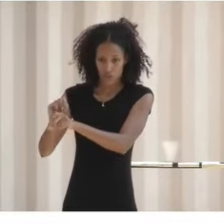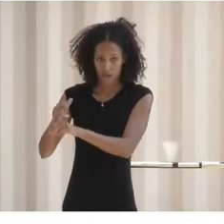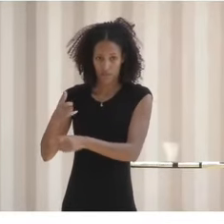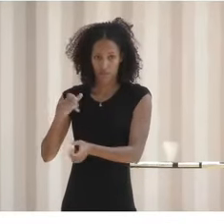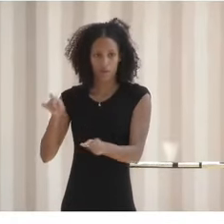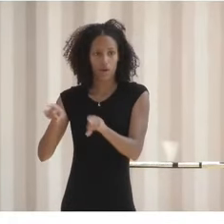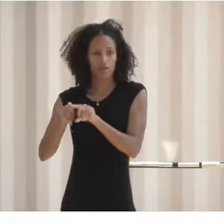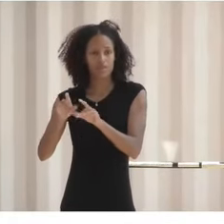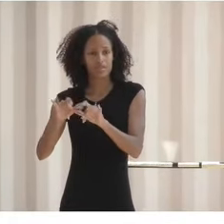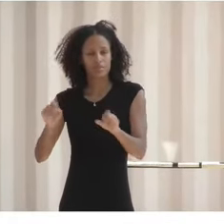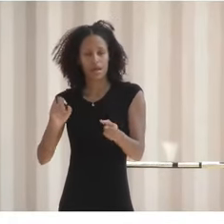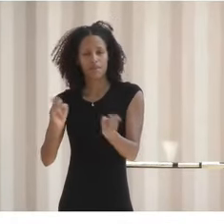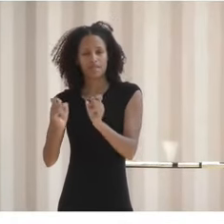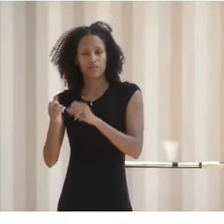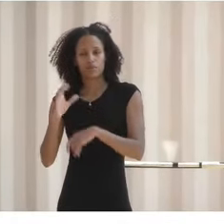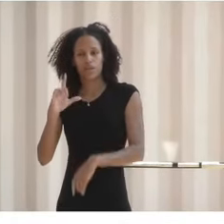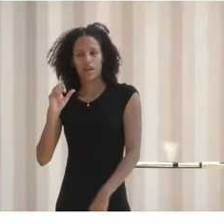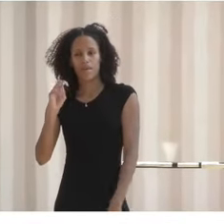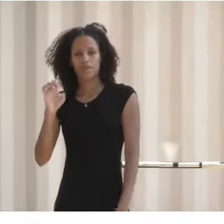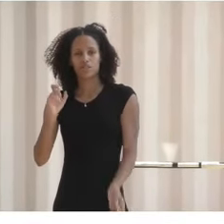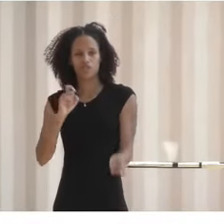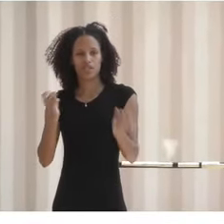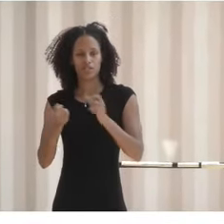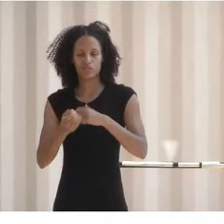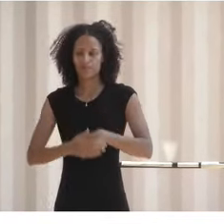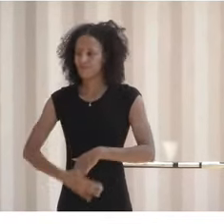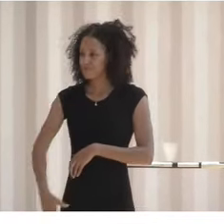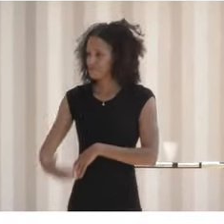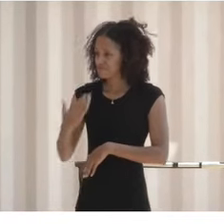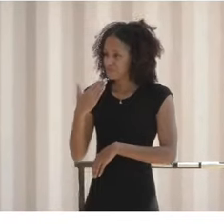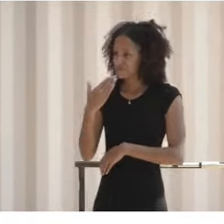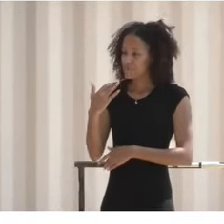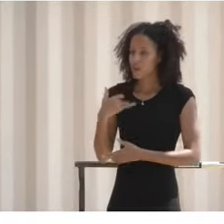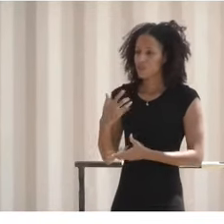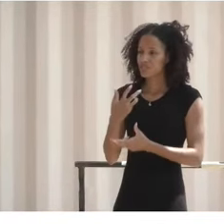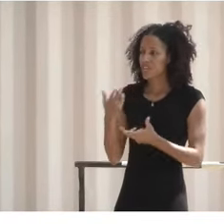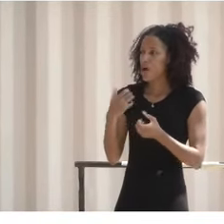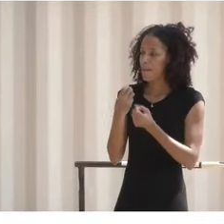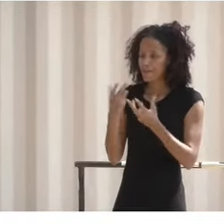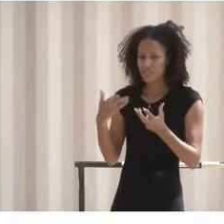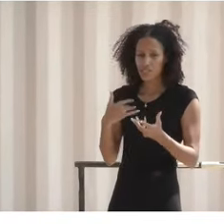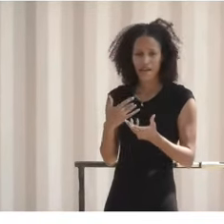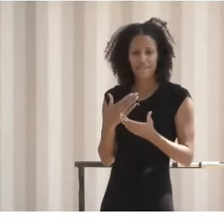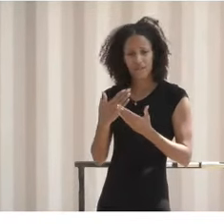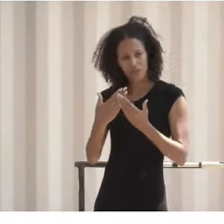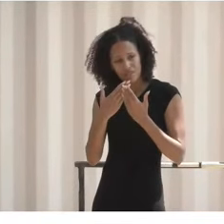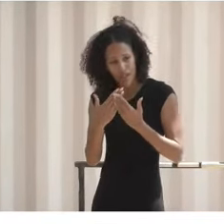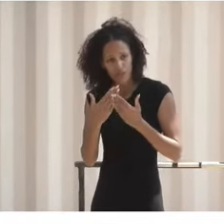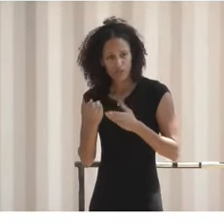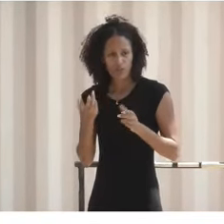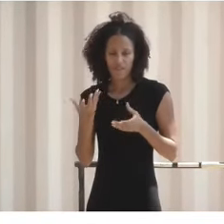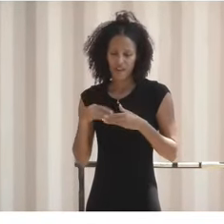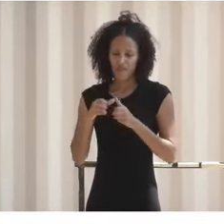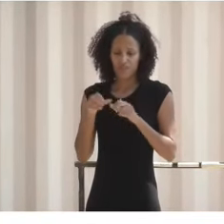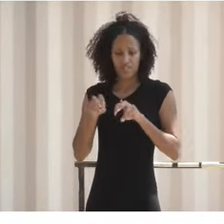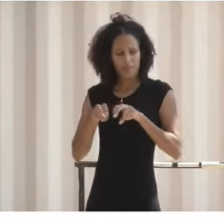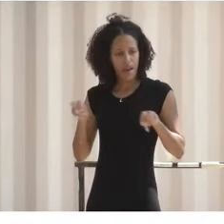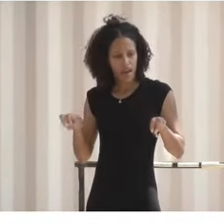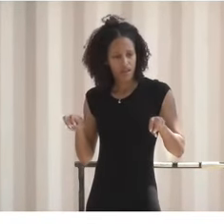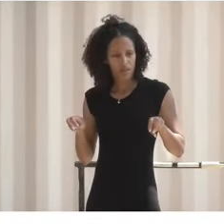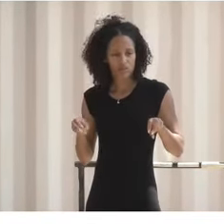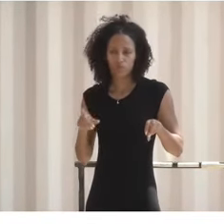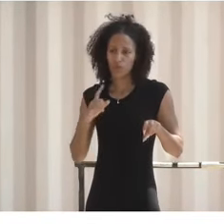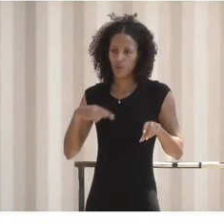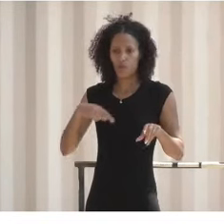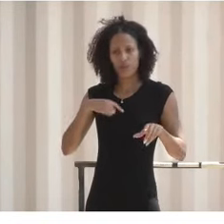Thanks, Julie. You know, first I want to say how honored I am to be a part of this program, especially among such remarkable panelists who are addressing the environmental